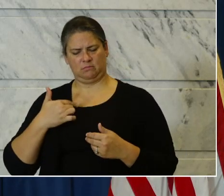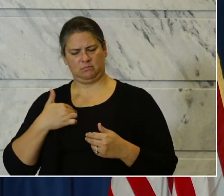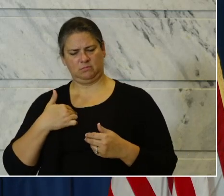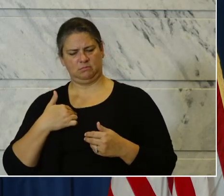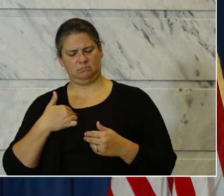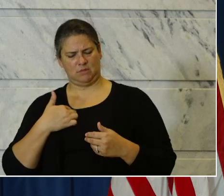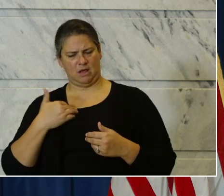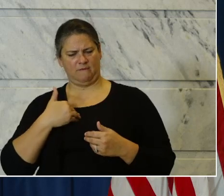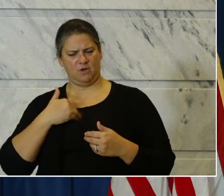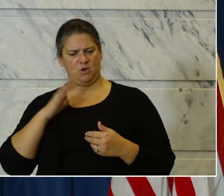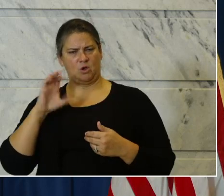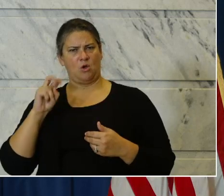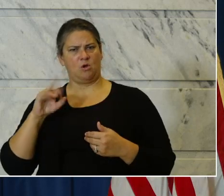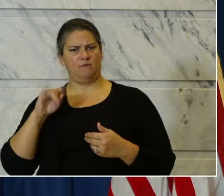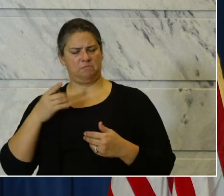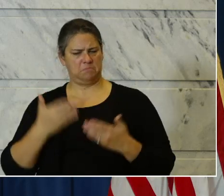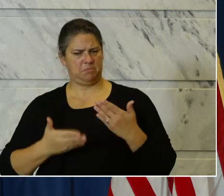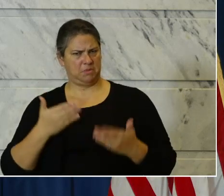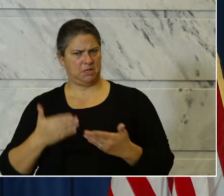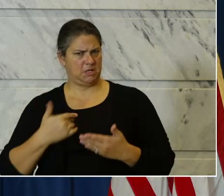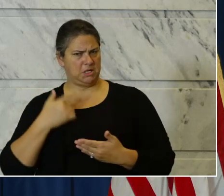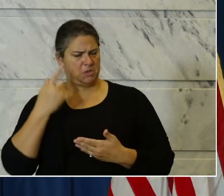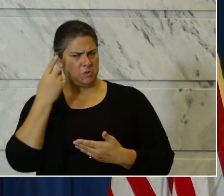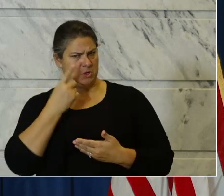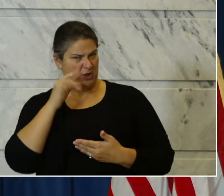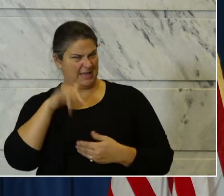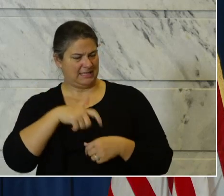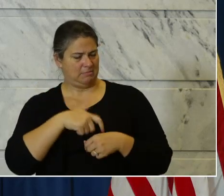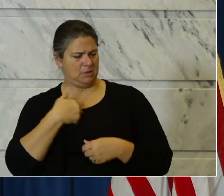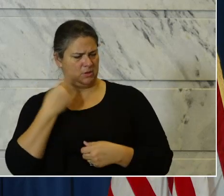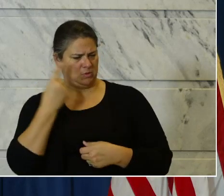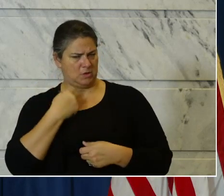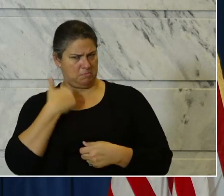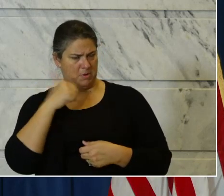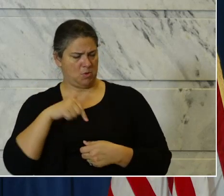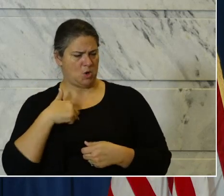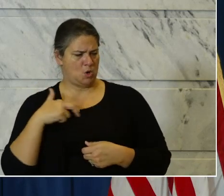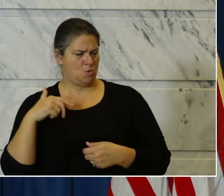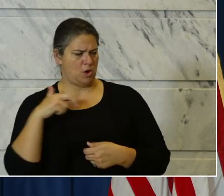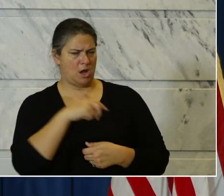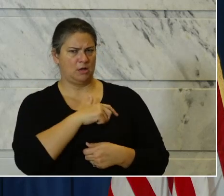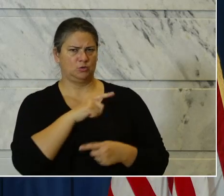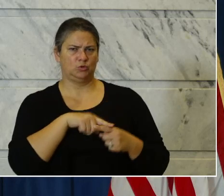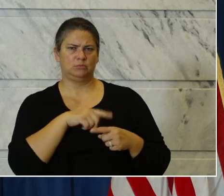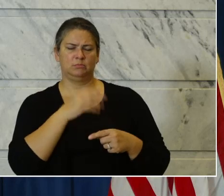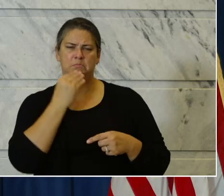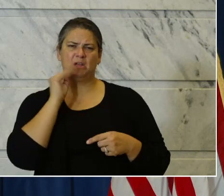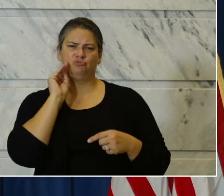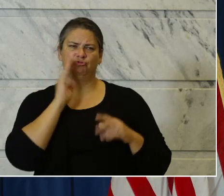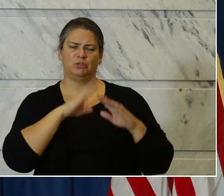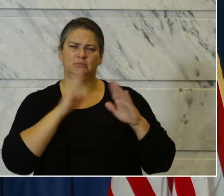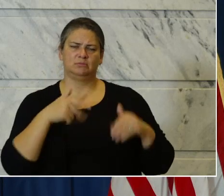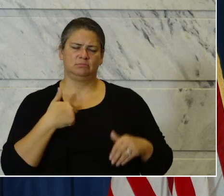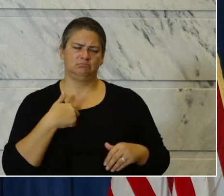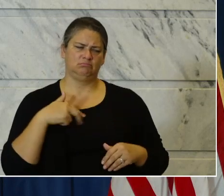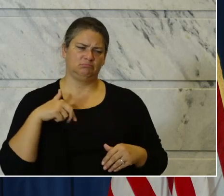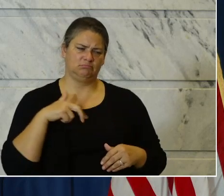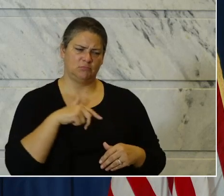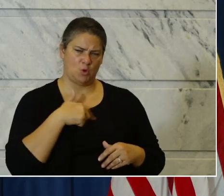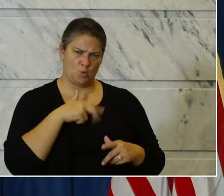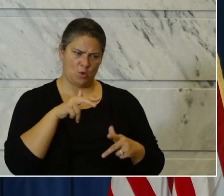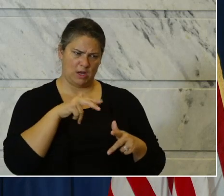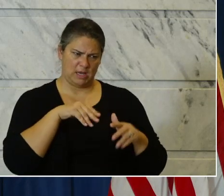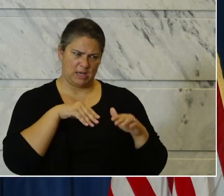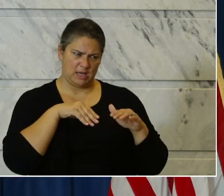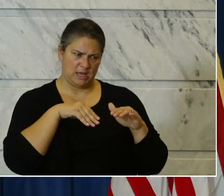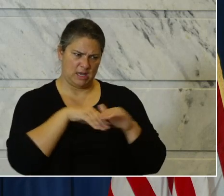symptoms. And I remember walking back over to the governor's mansion, thinking about I was about to walk into a